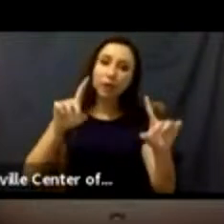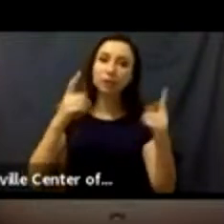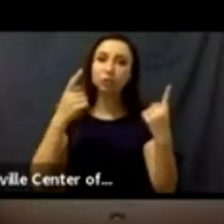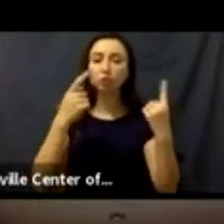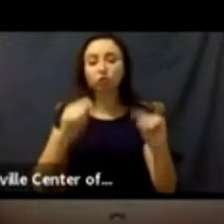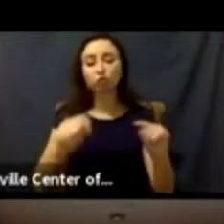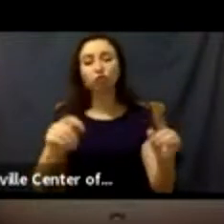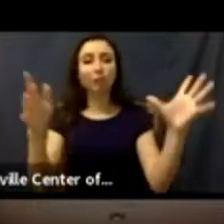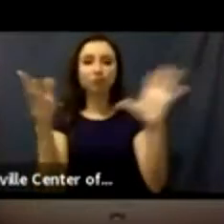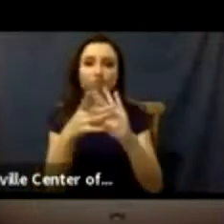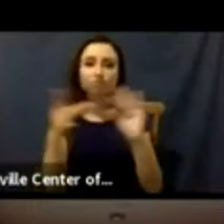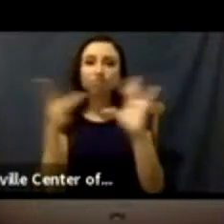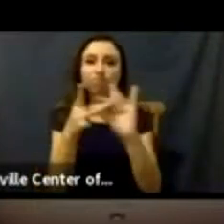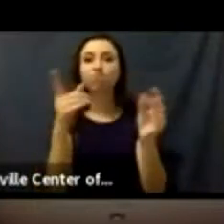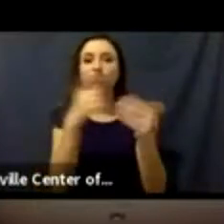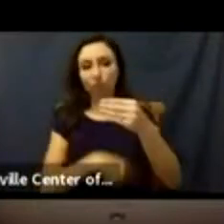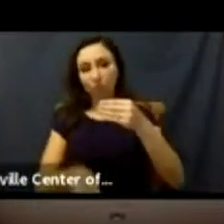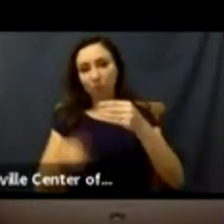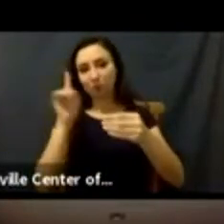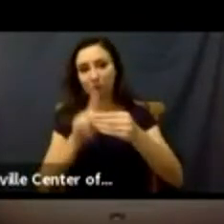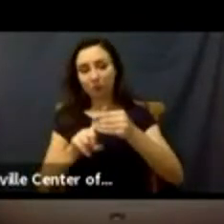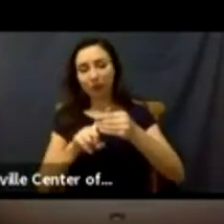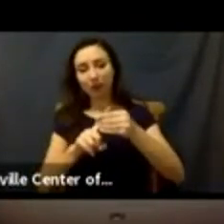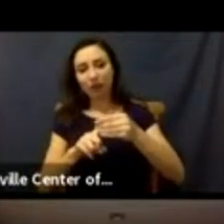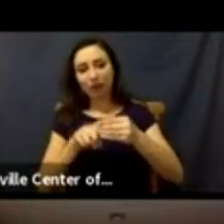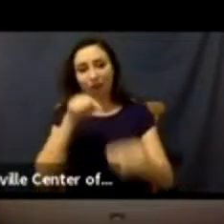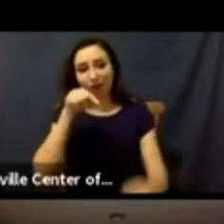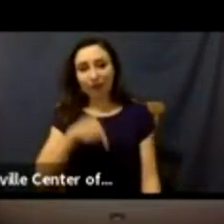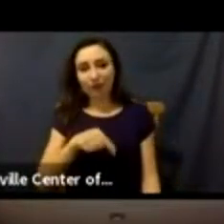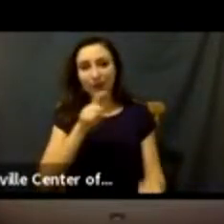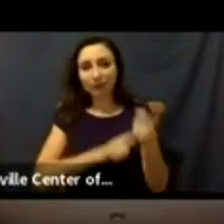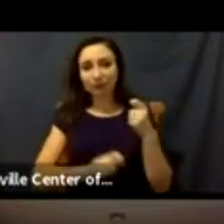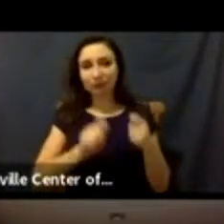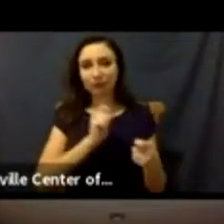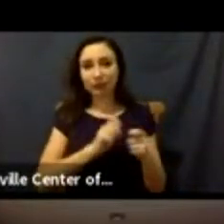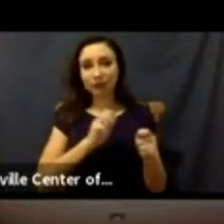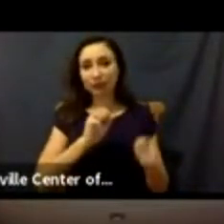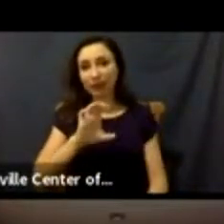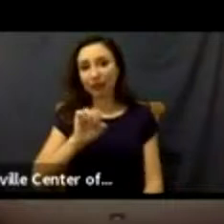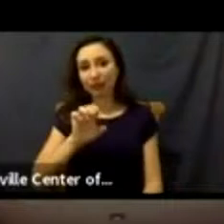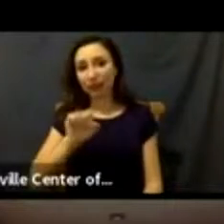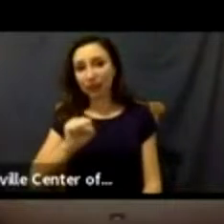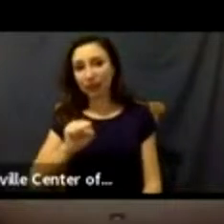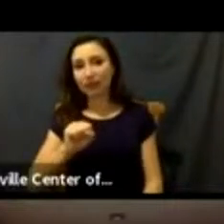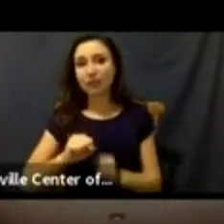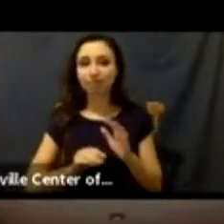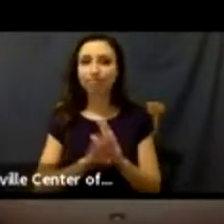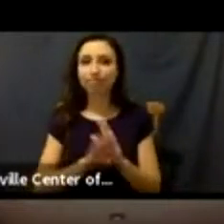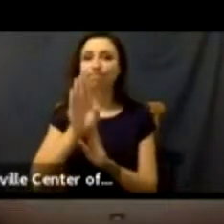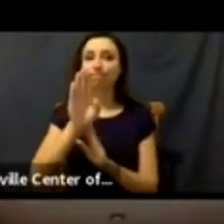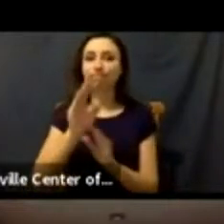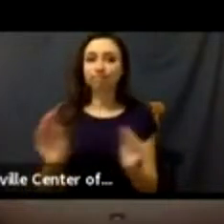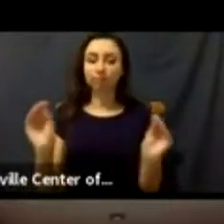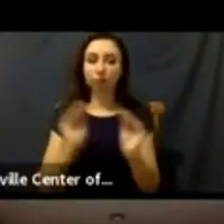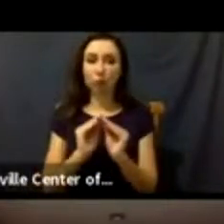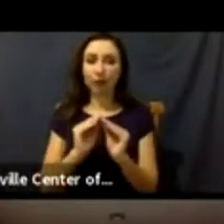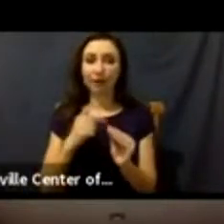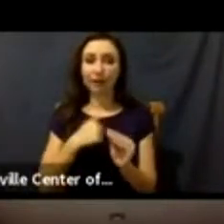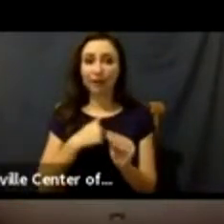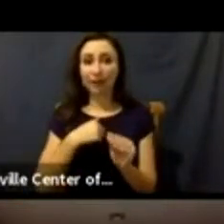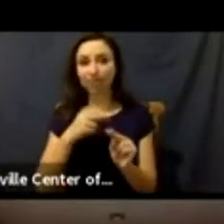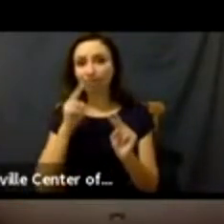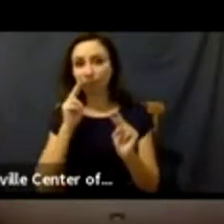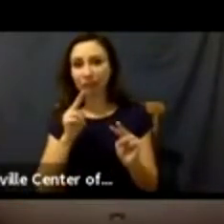messaging around this as specifically cases go up, and then as I anticipate hospitalizations